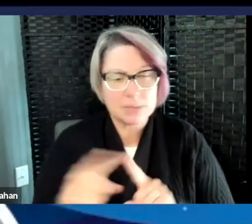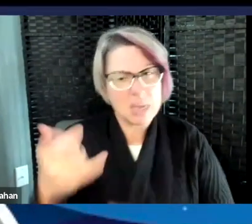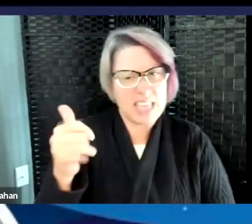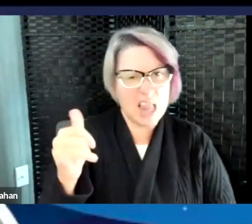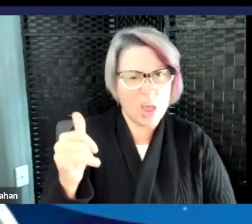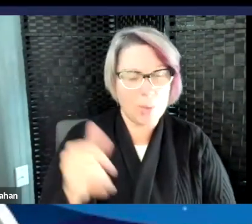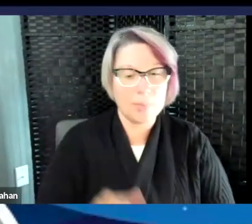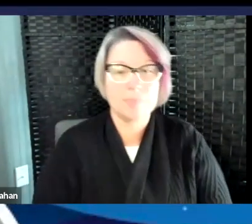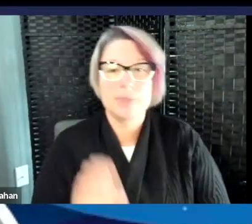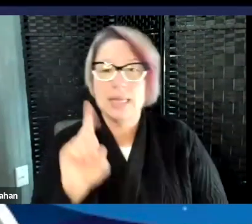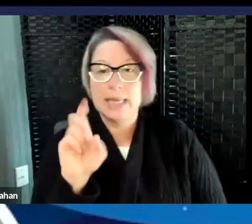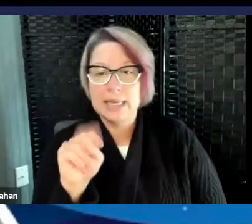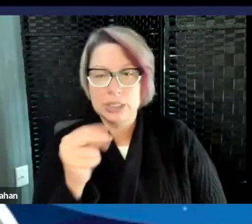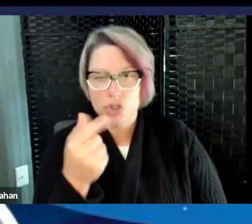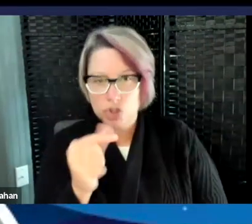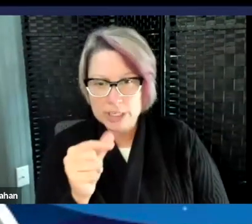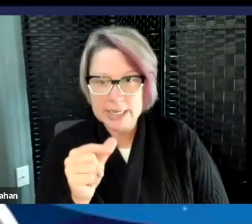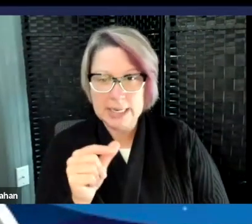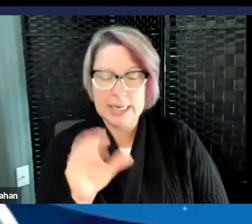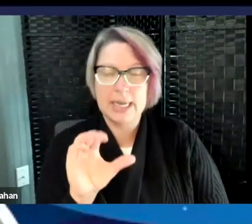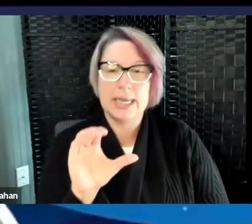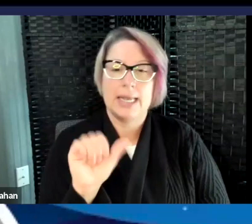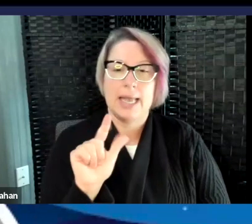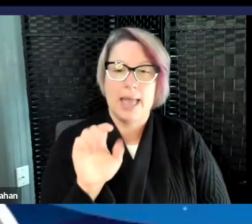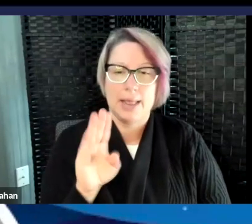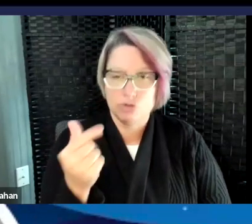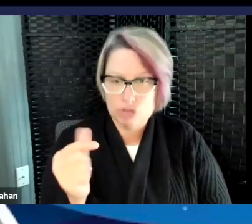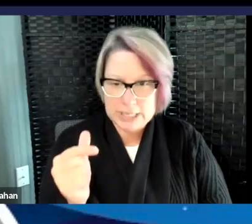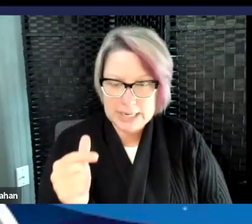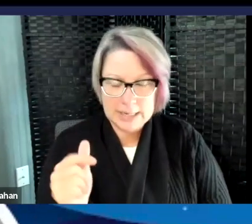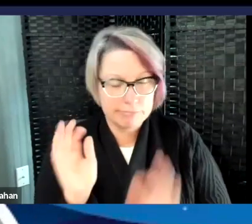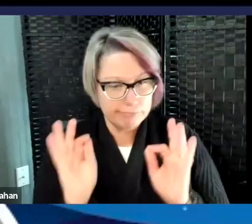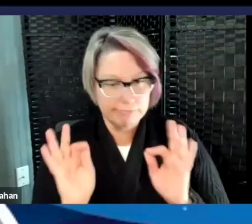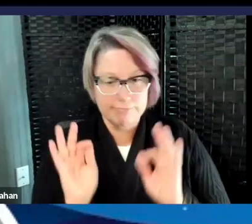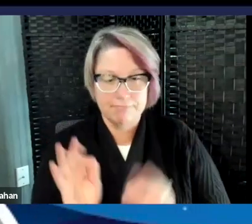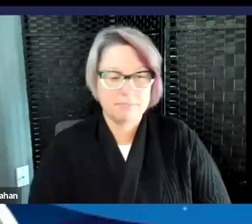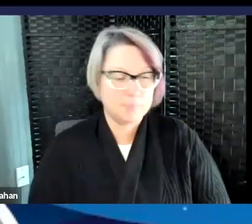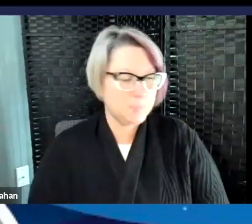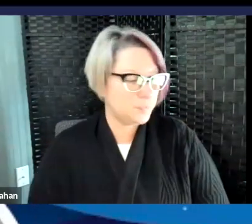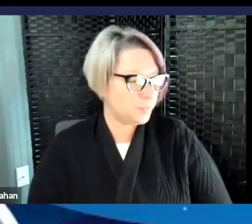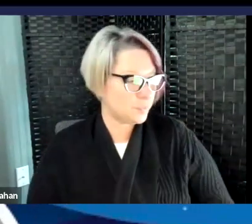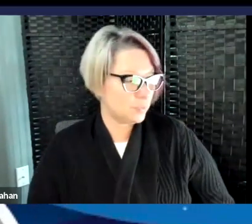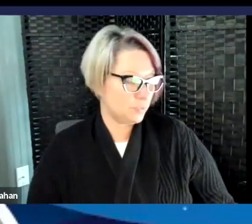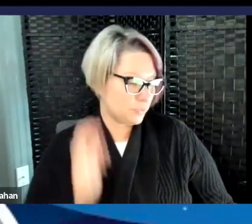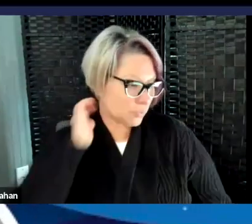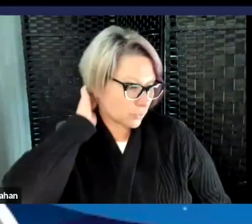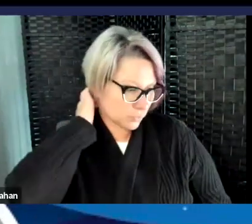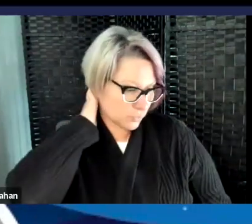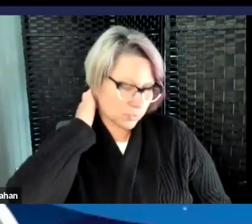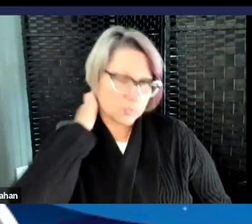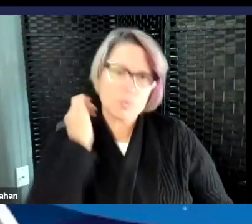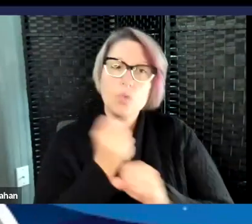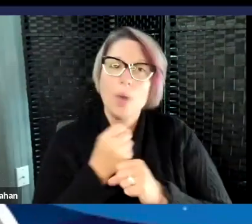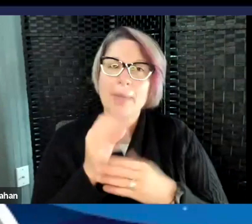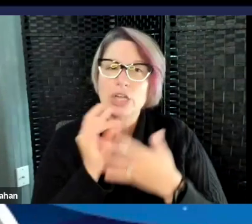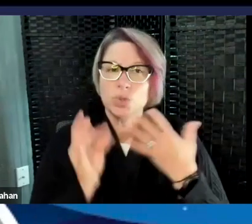Eden's green, I think, and right. And Caleb, you're green as well. So I love it. When we make choices about our lives and the